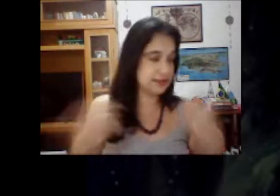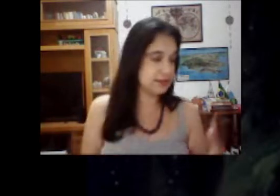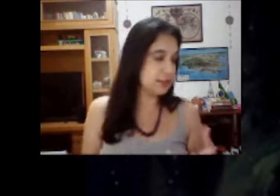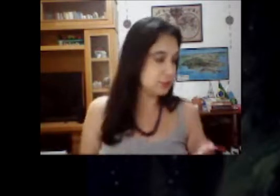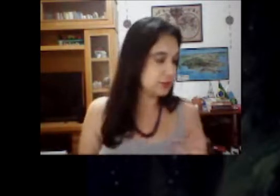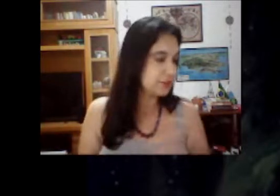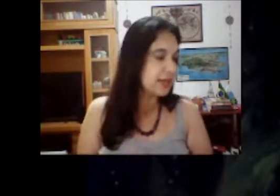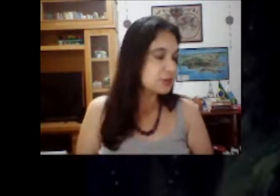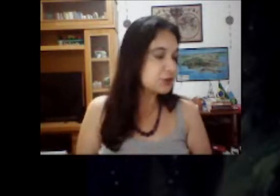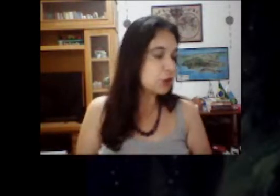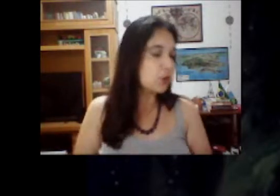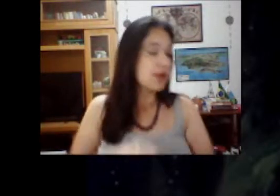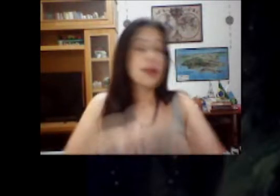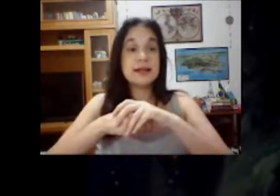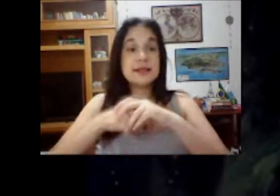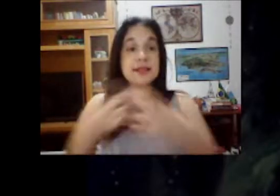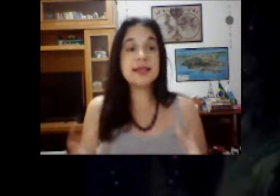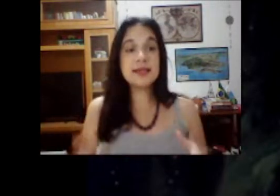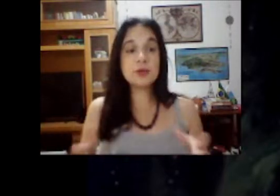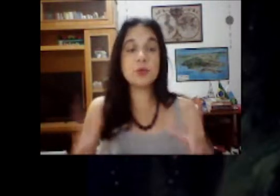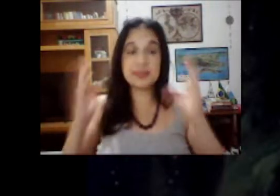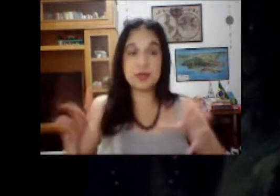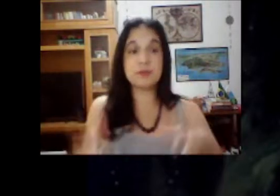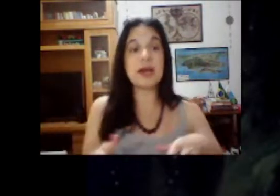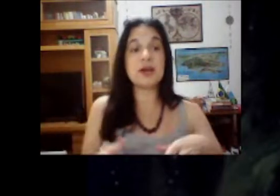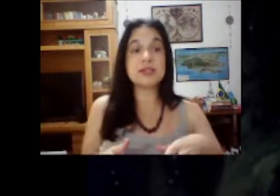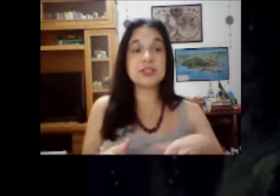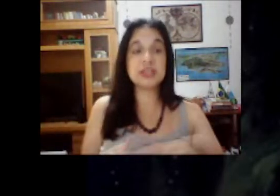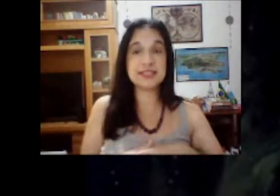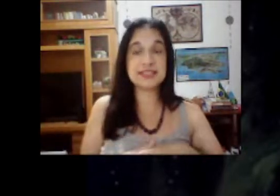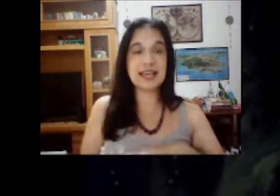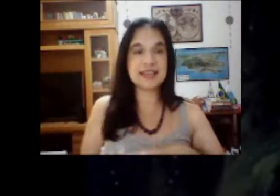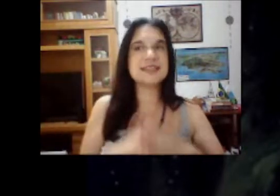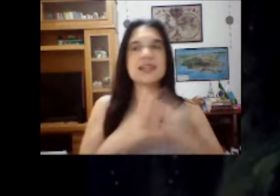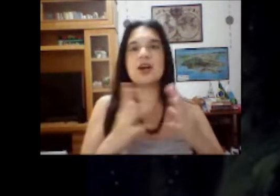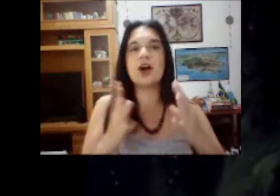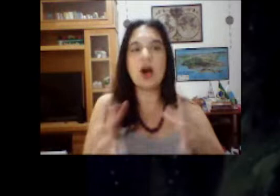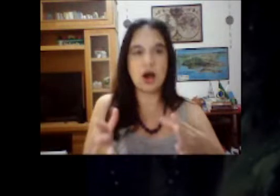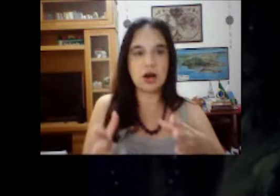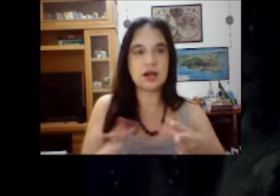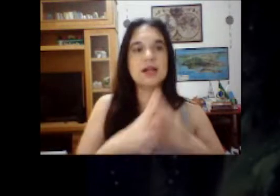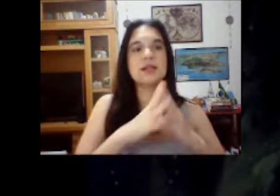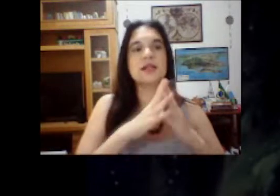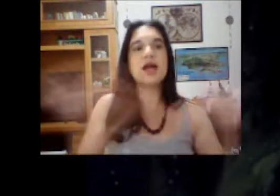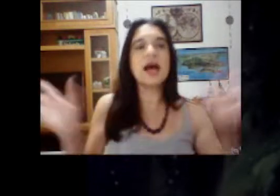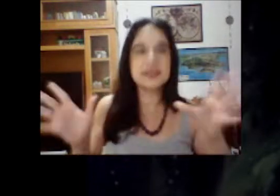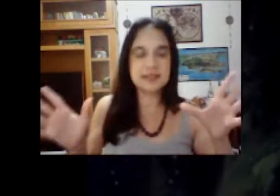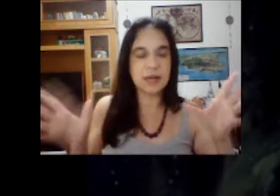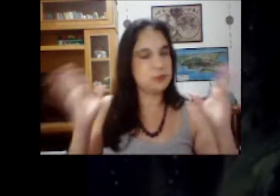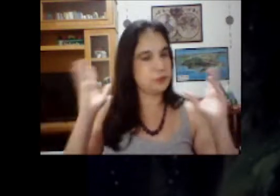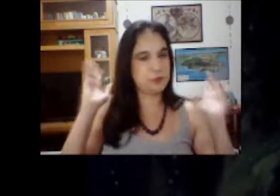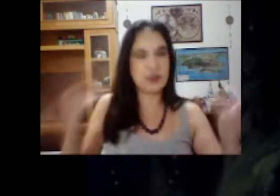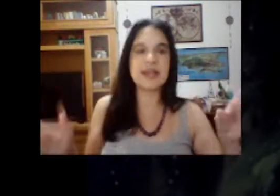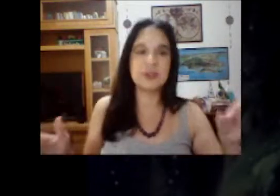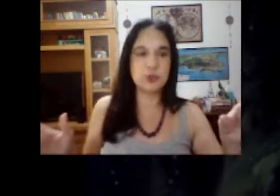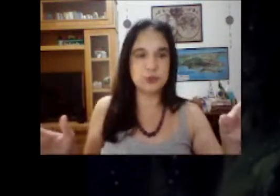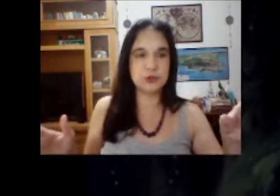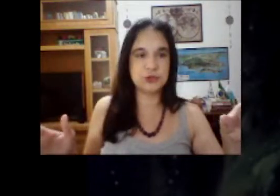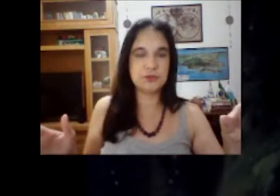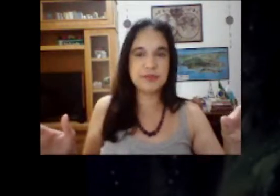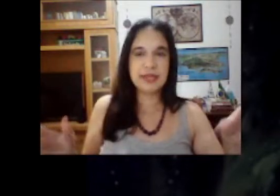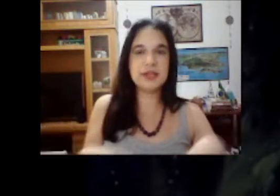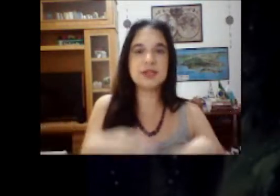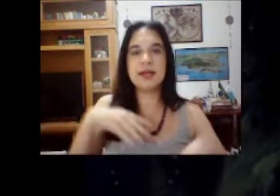was sealed. So the thing with their marriage is that there are a lot of fake